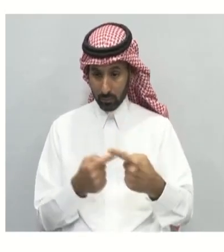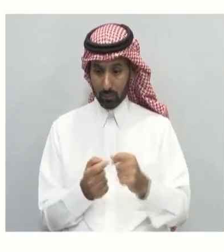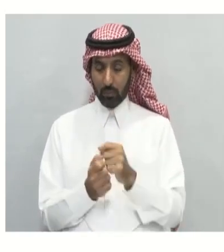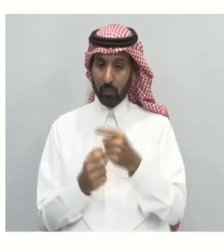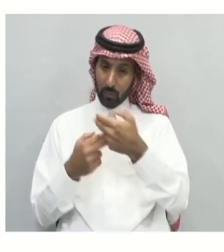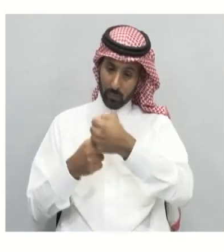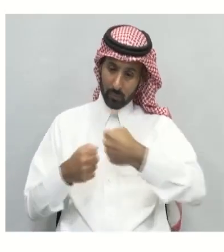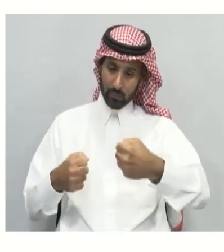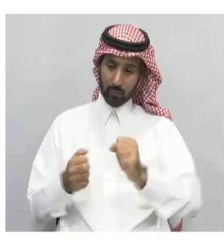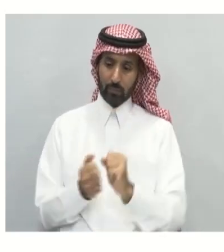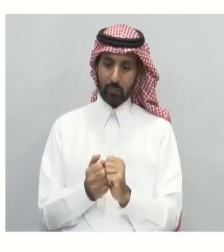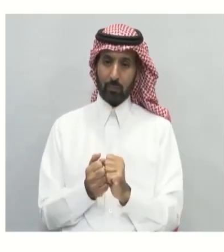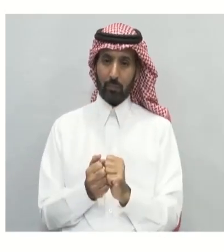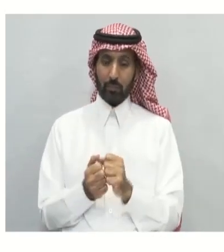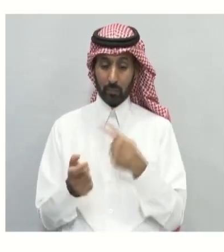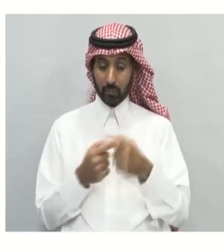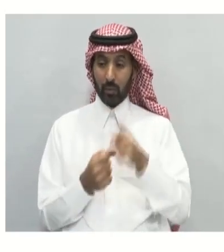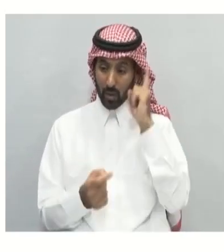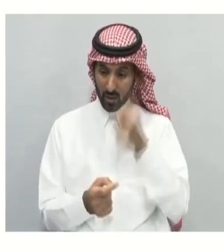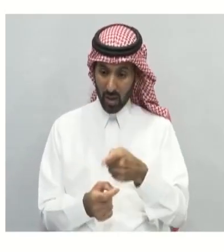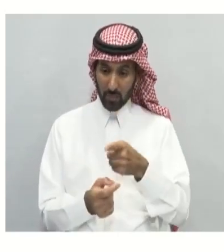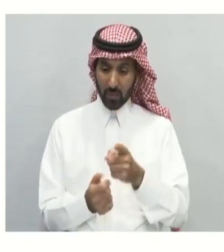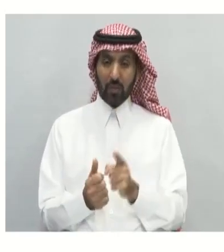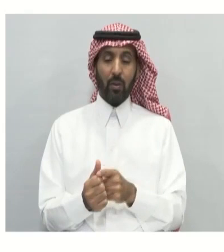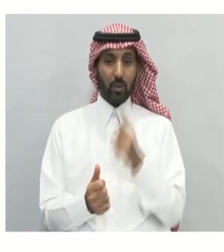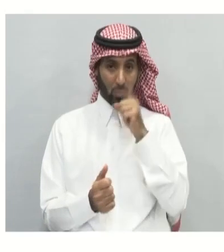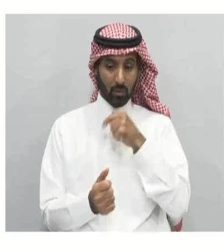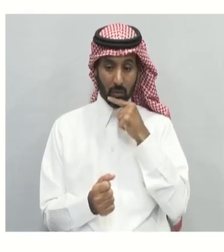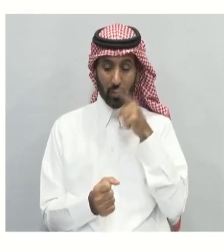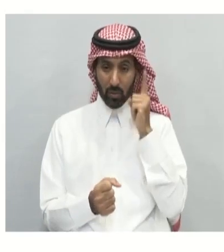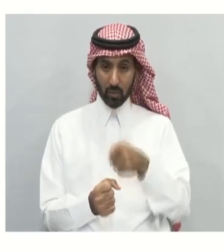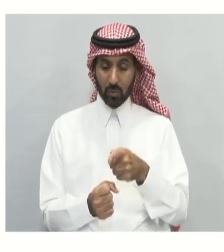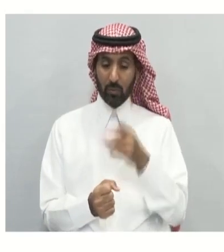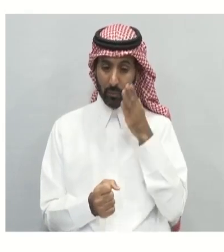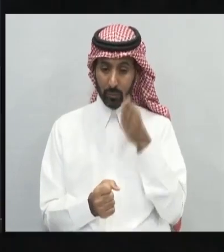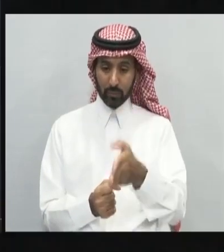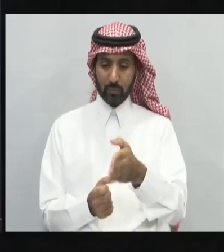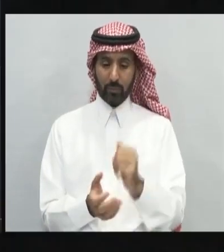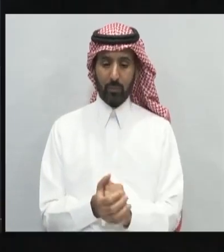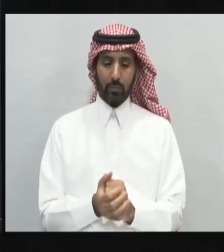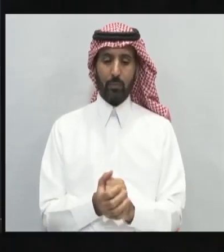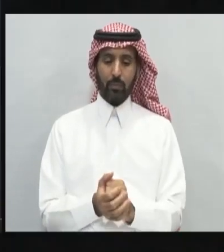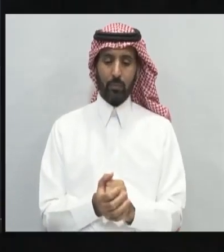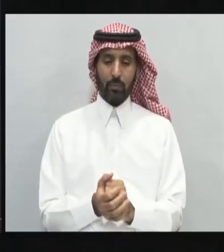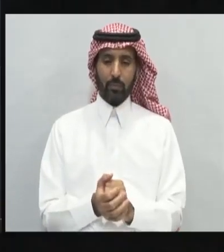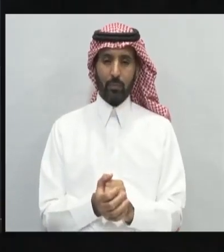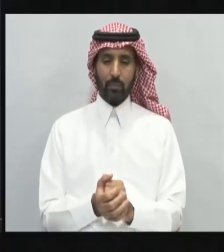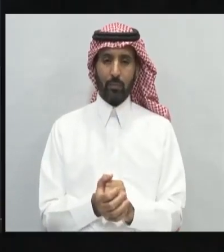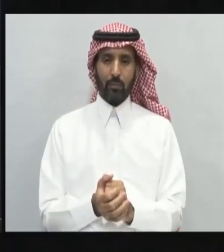enter. As if it were command, do. Go, turn, and take, and